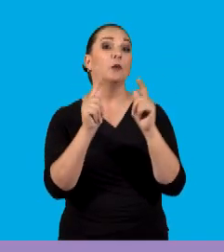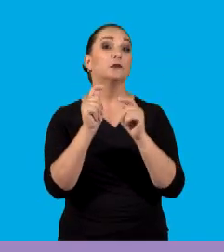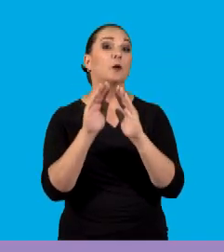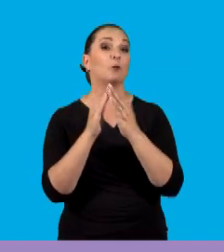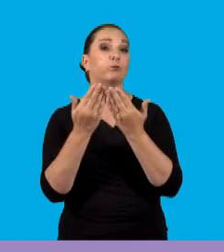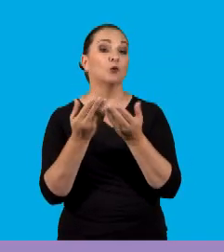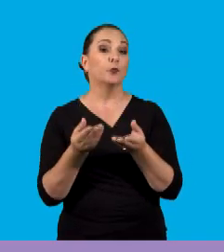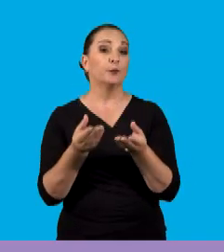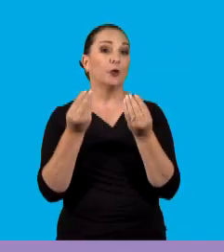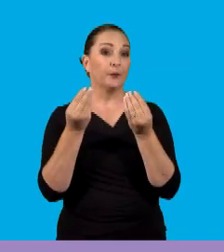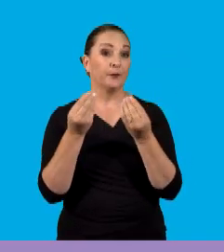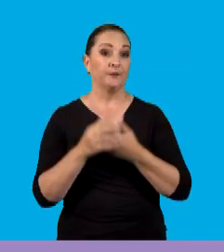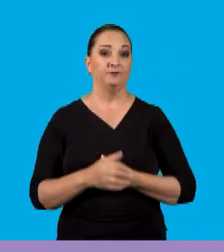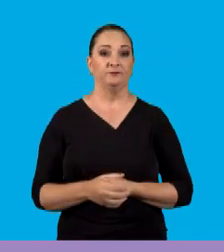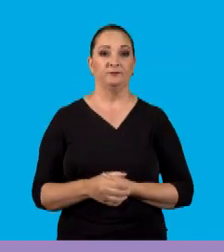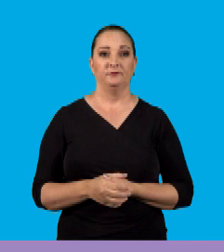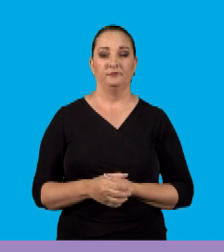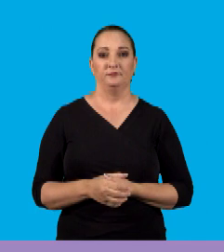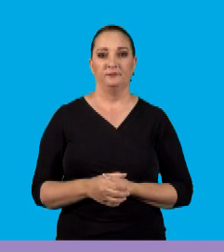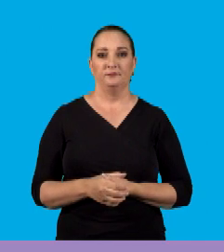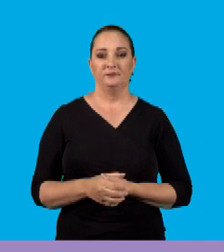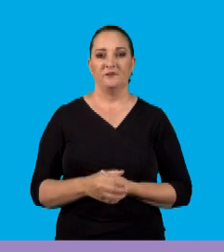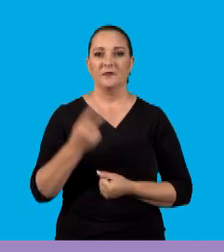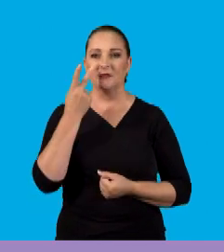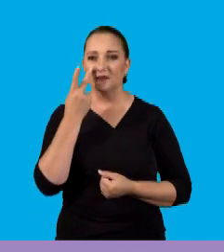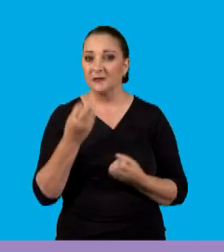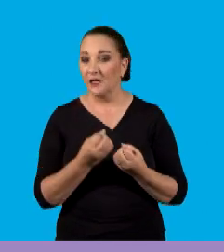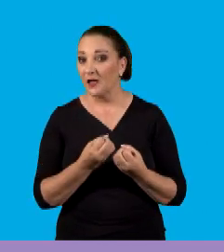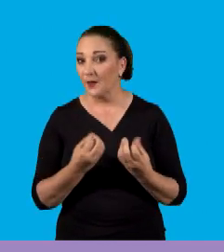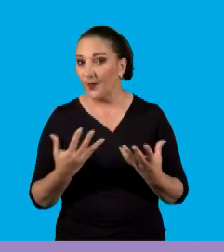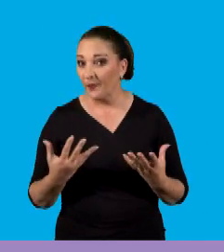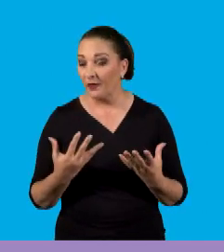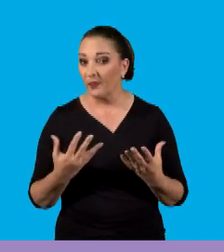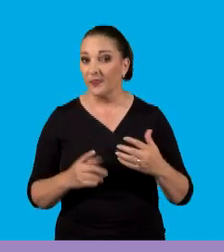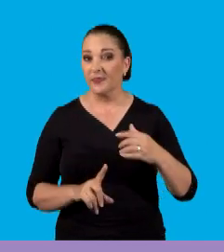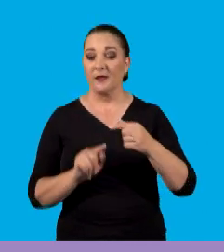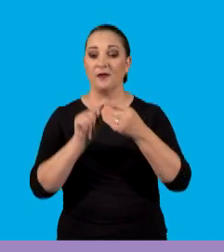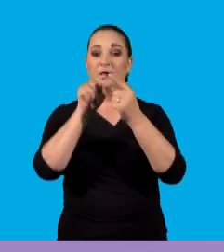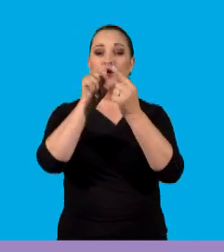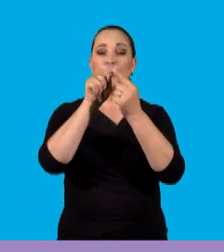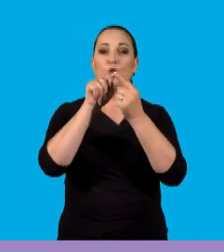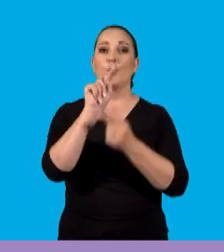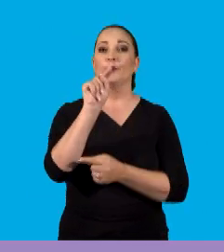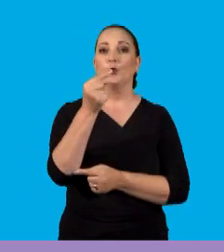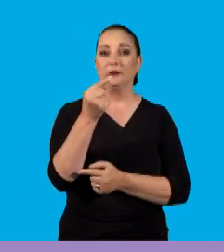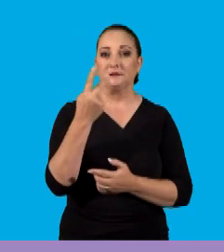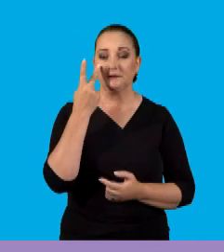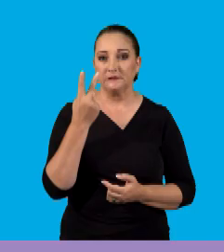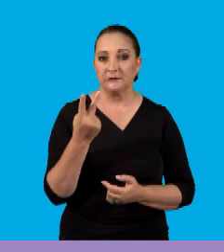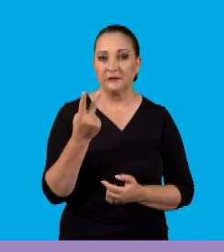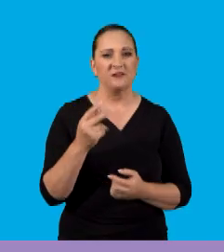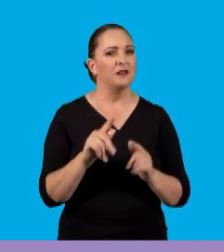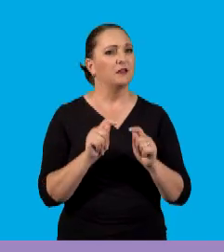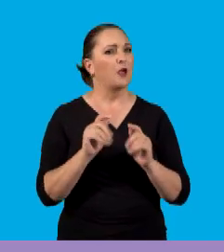were received by the grade 9s. We can see there is the point representing the grade 9s. And when we move over to the number of